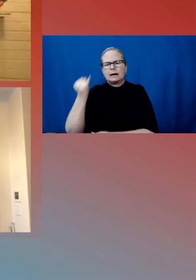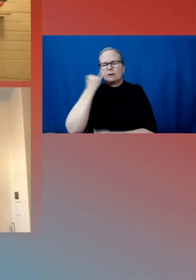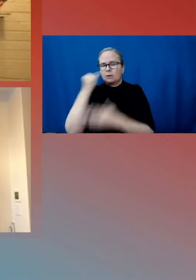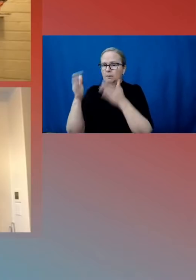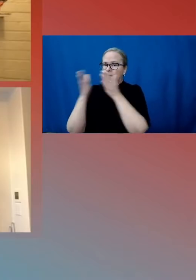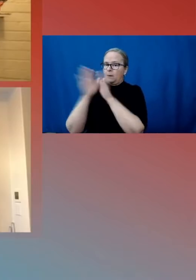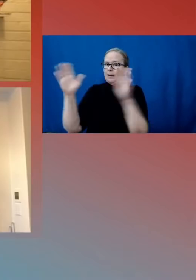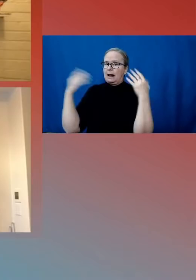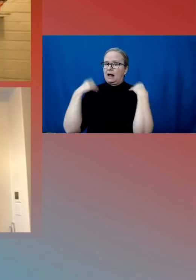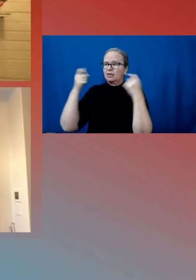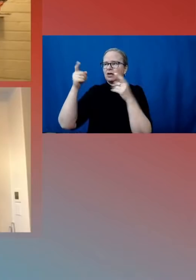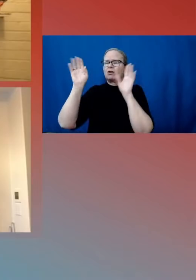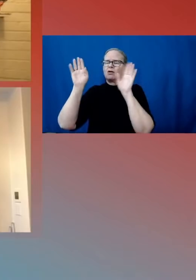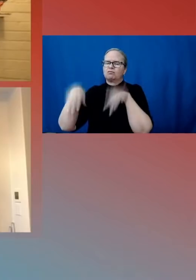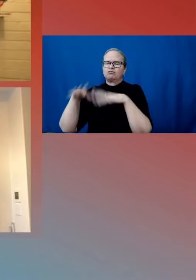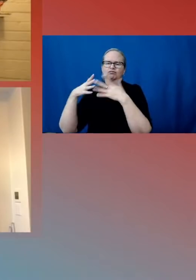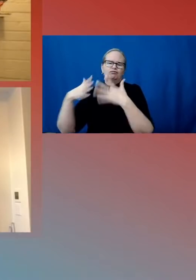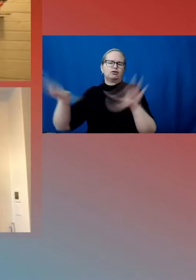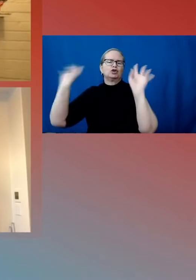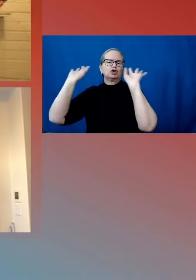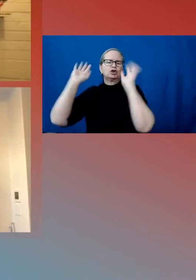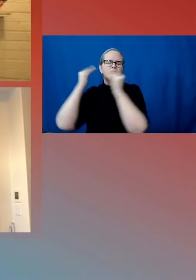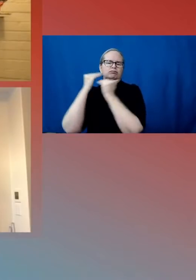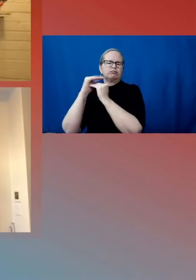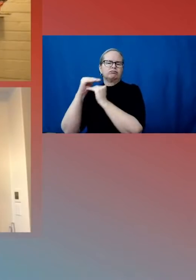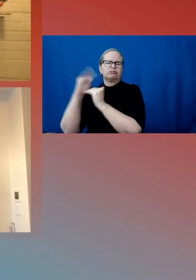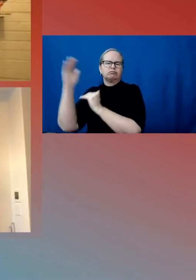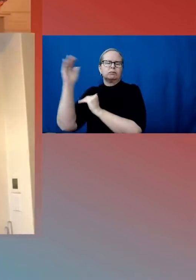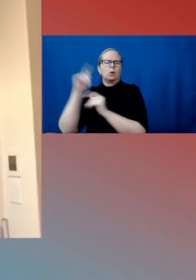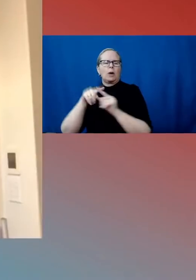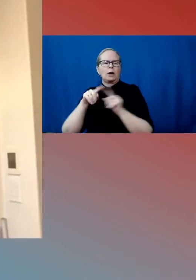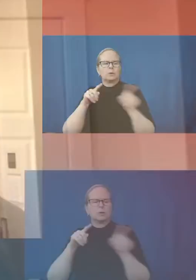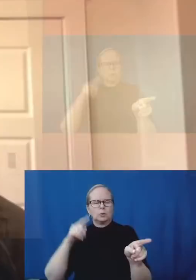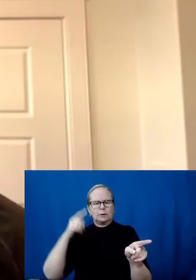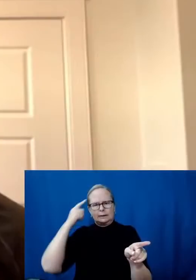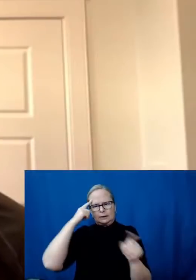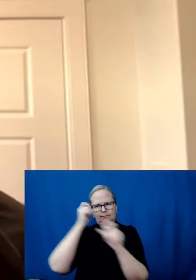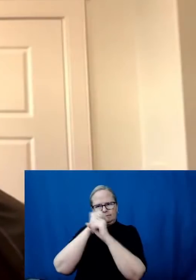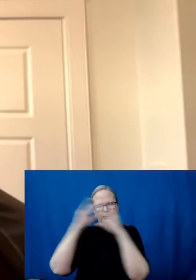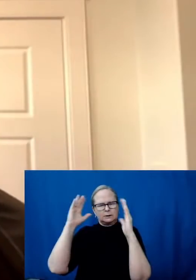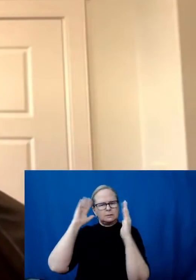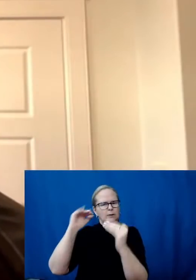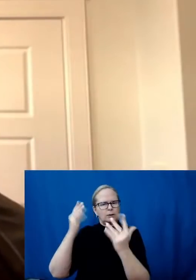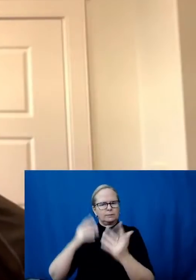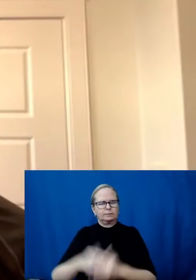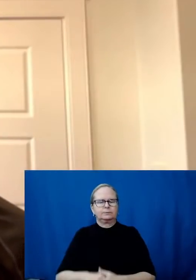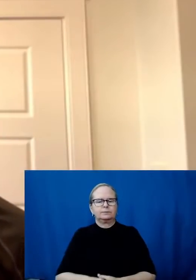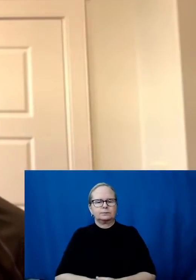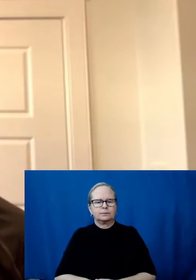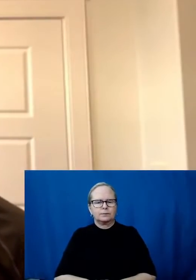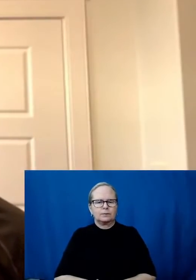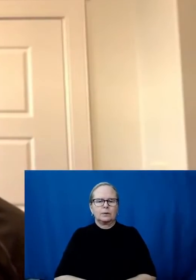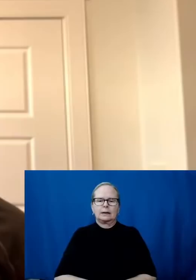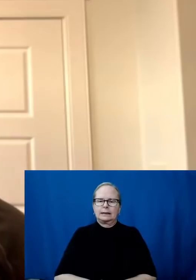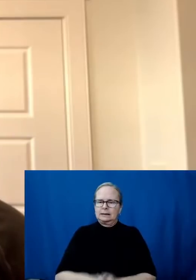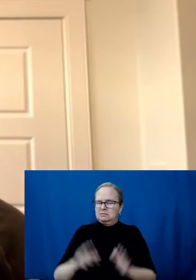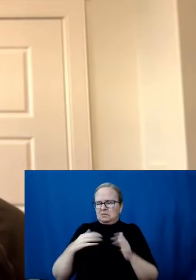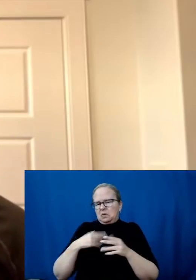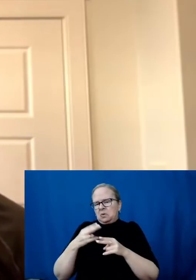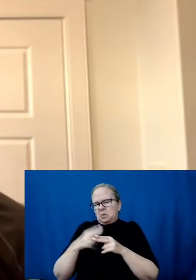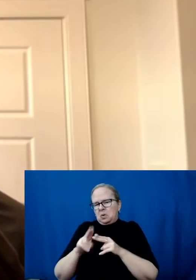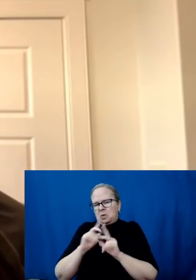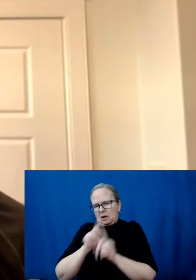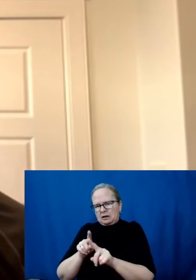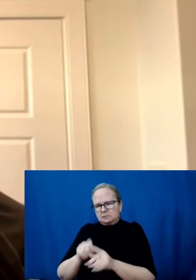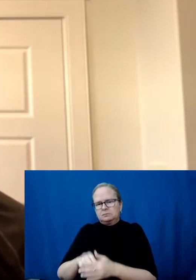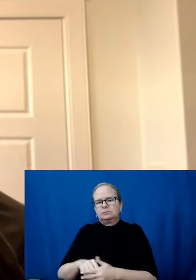if/when public health restrictions are lifted. Yeah, so I mean, the big quick answer is part of it is all